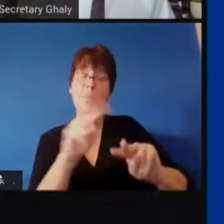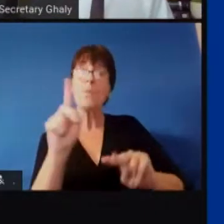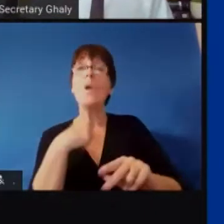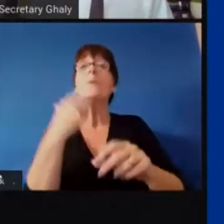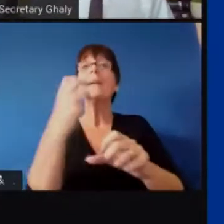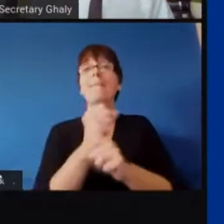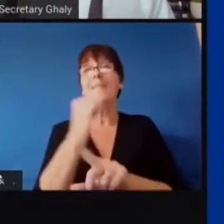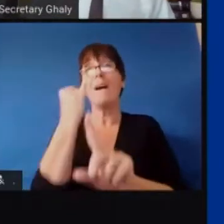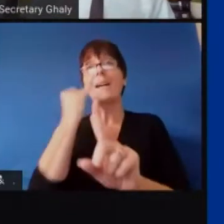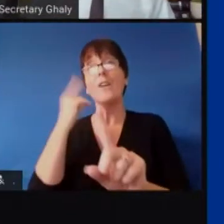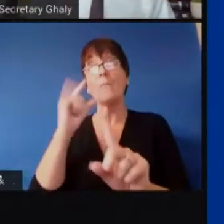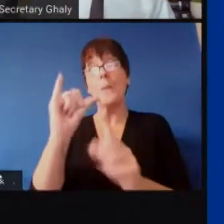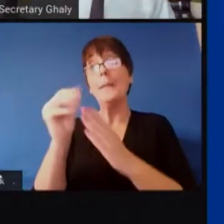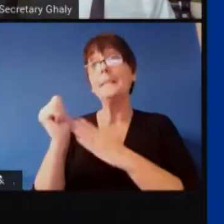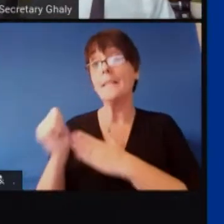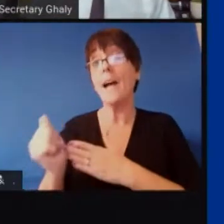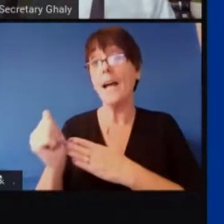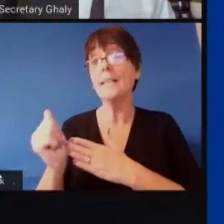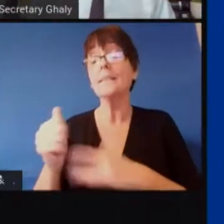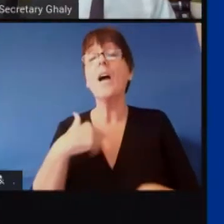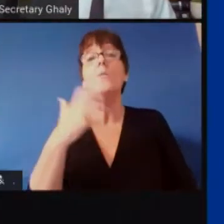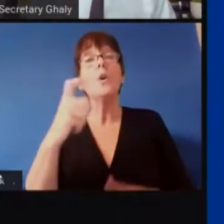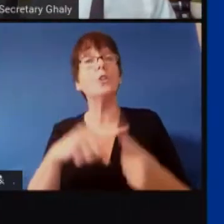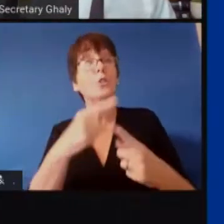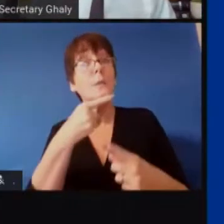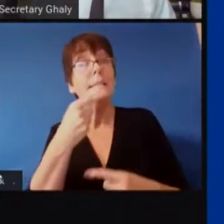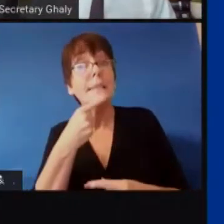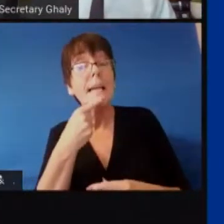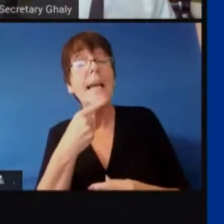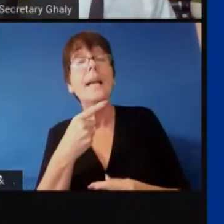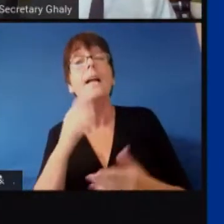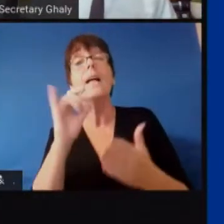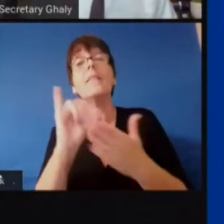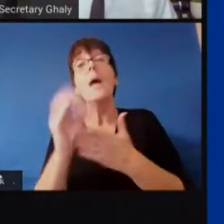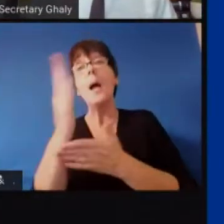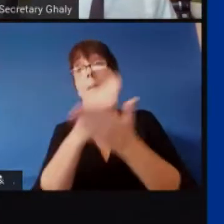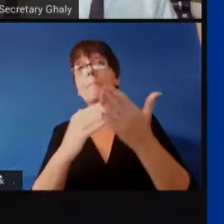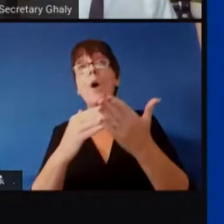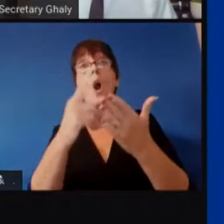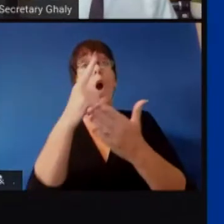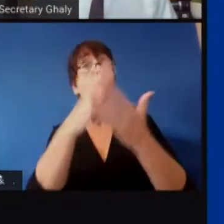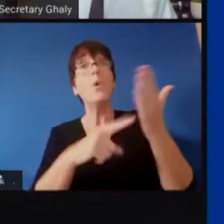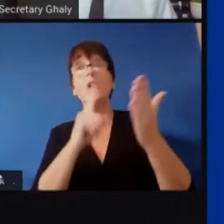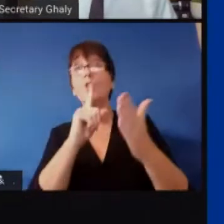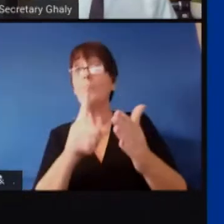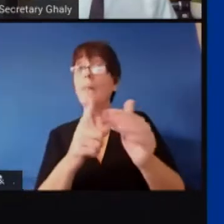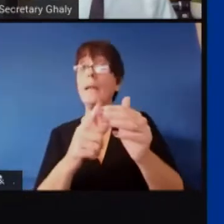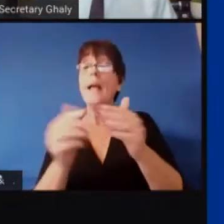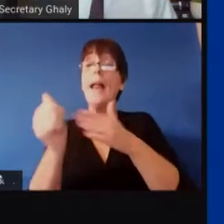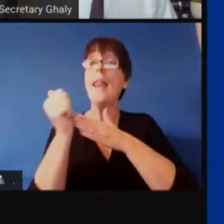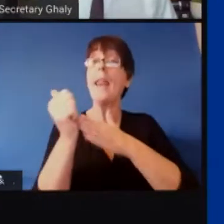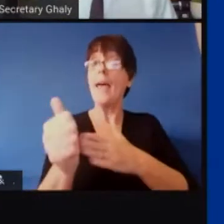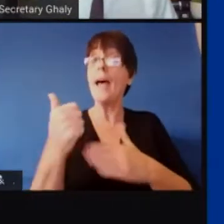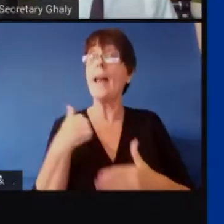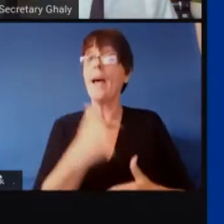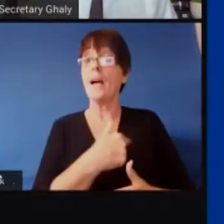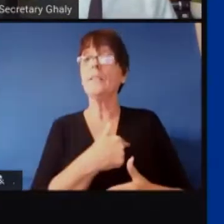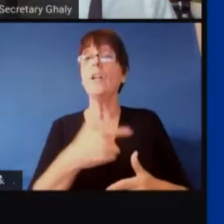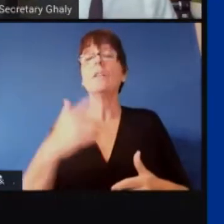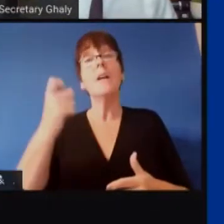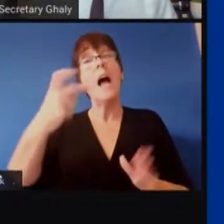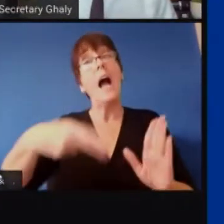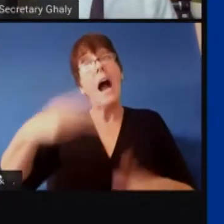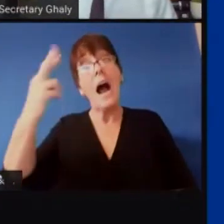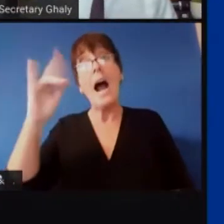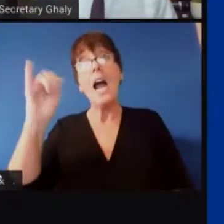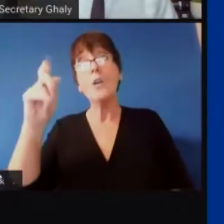And I just wanted to say that part of what has guided this is this notion that there's higher risk settings